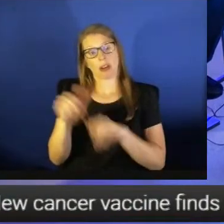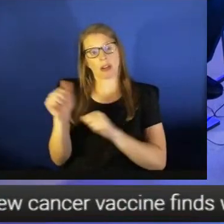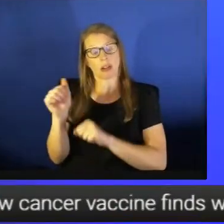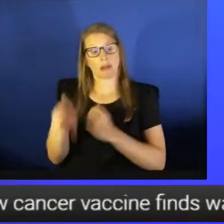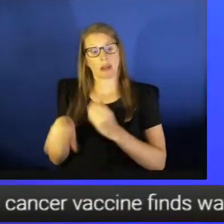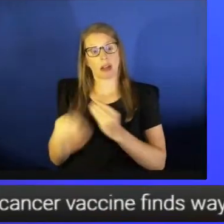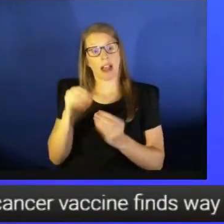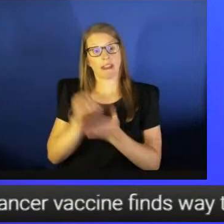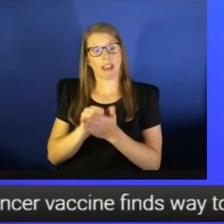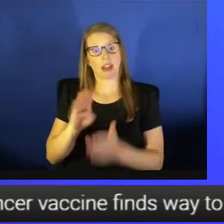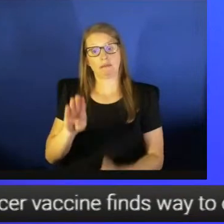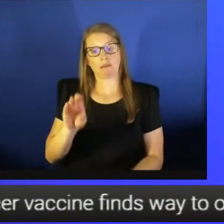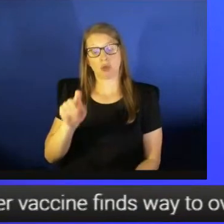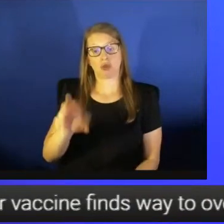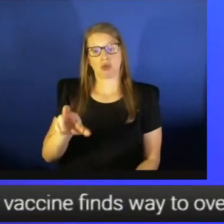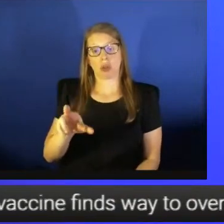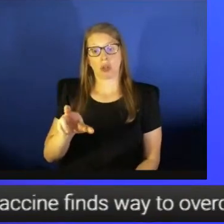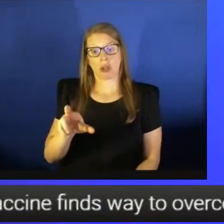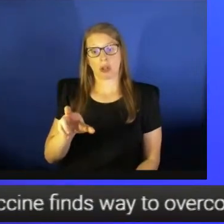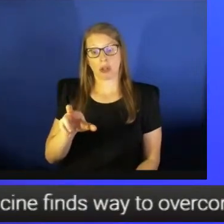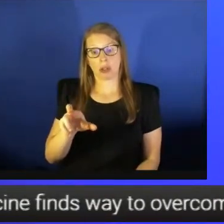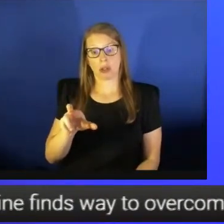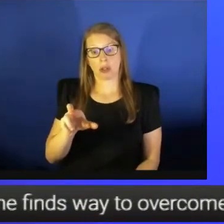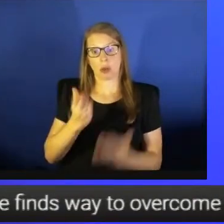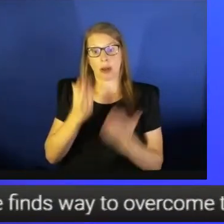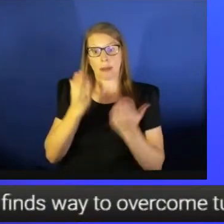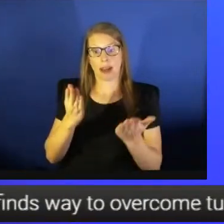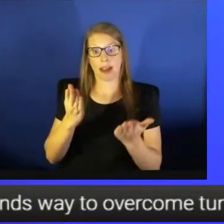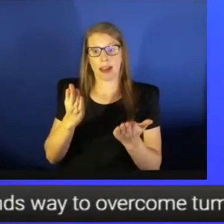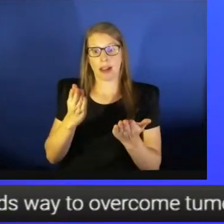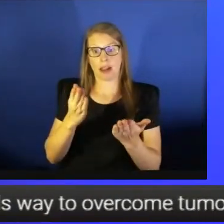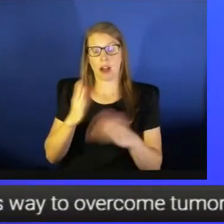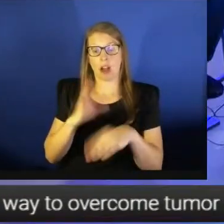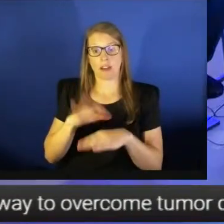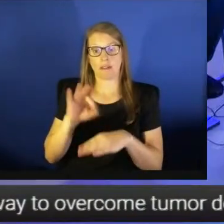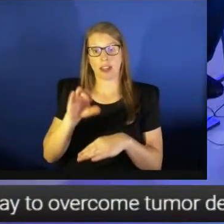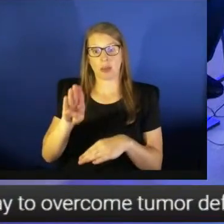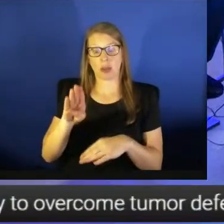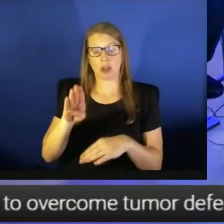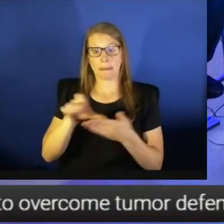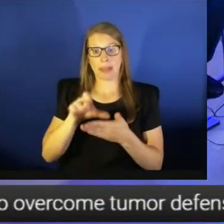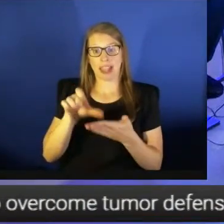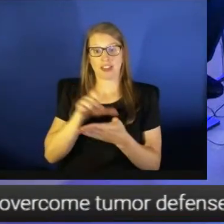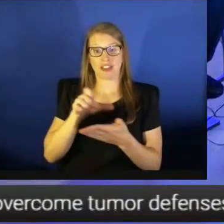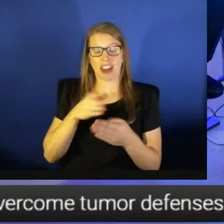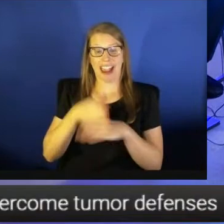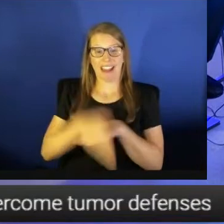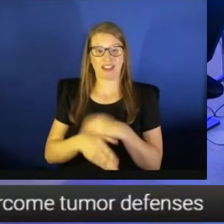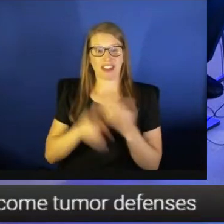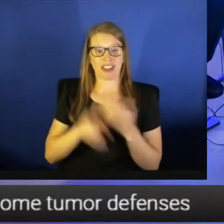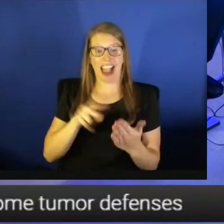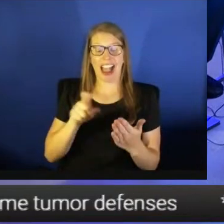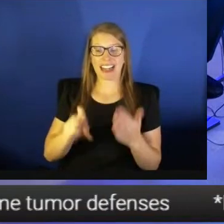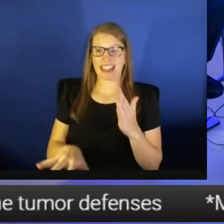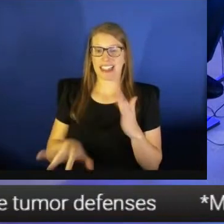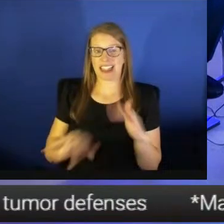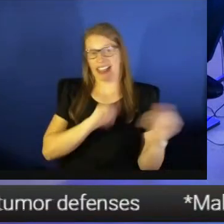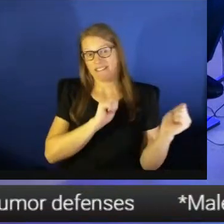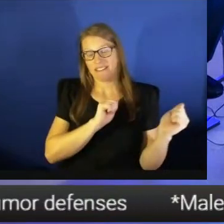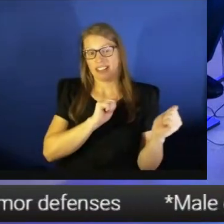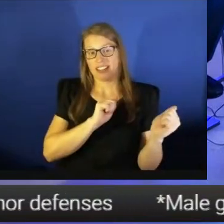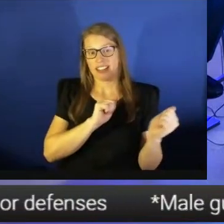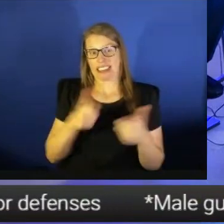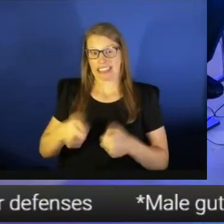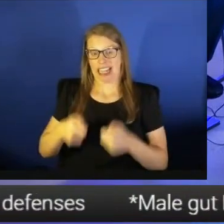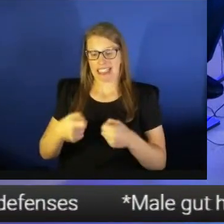booster recommendation to the Facebook page after one of us looks at it? Yeah. Okay. We're on it. Yeah, we could do it. I have to sneak off. You sneak off? They're texting me. And we will